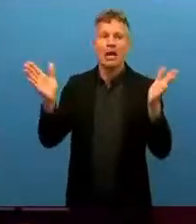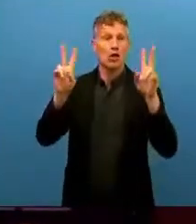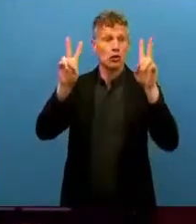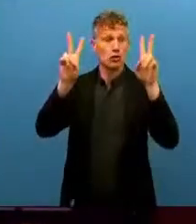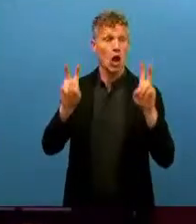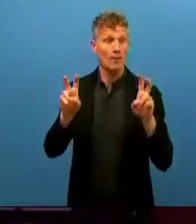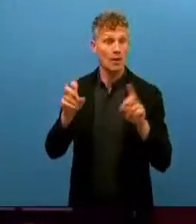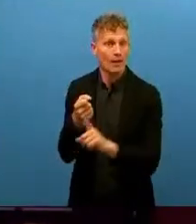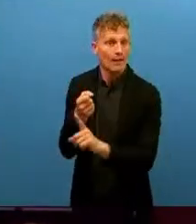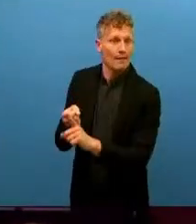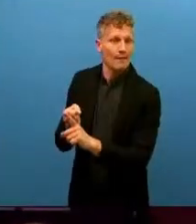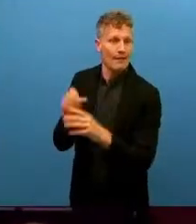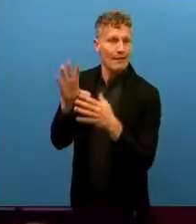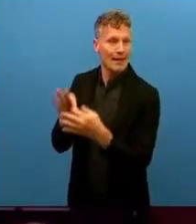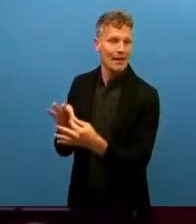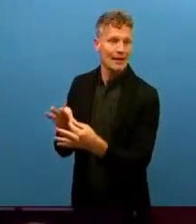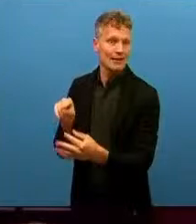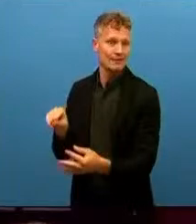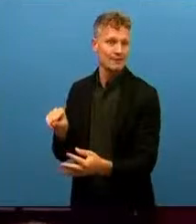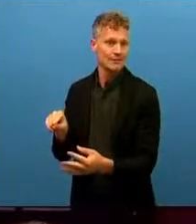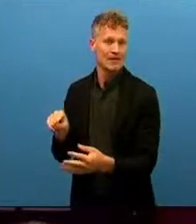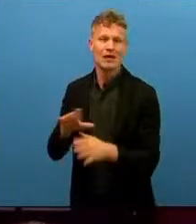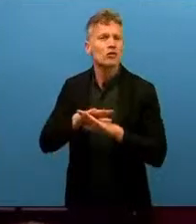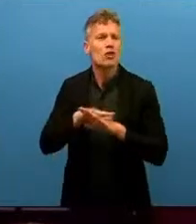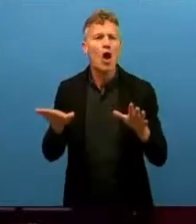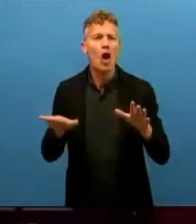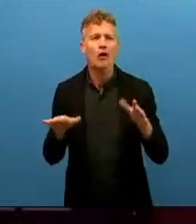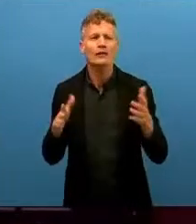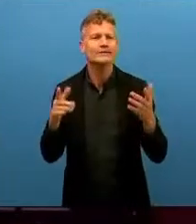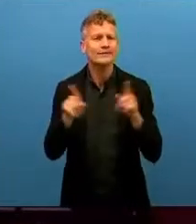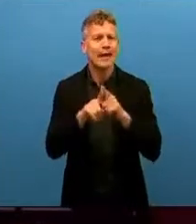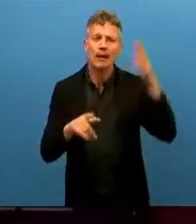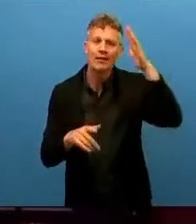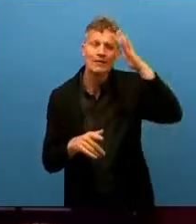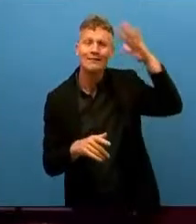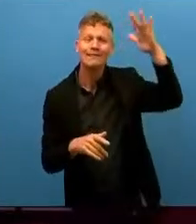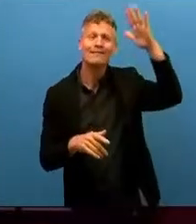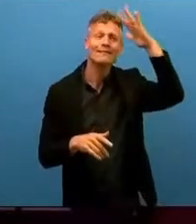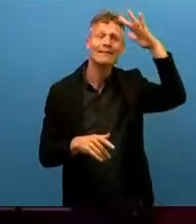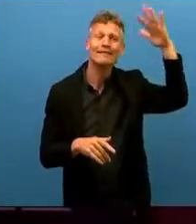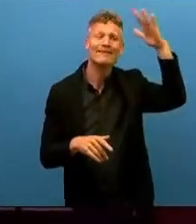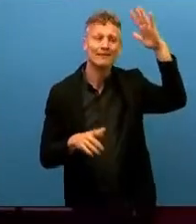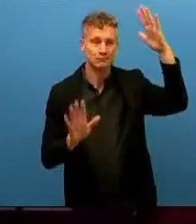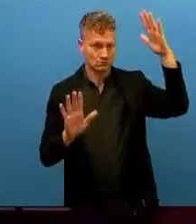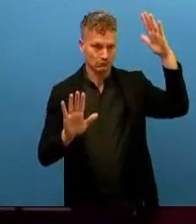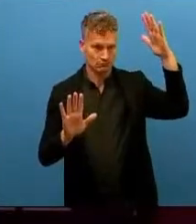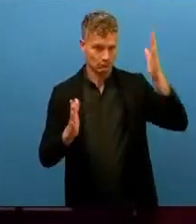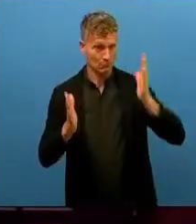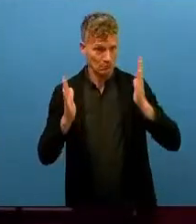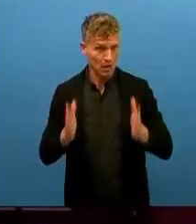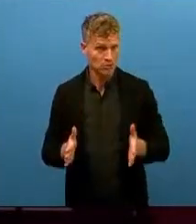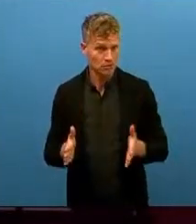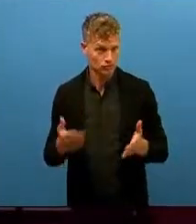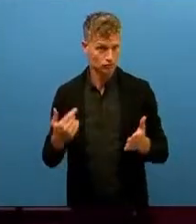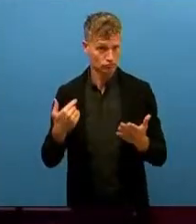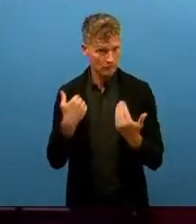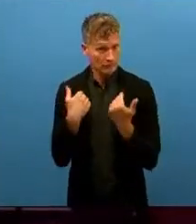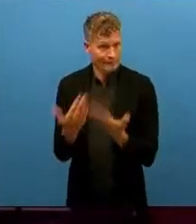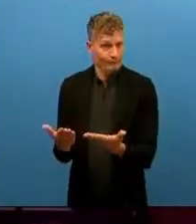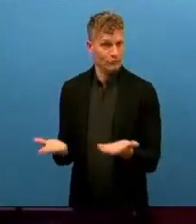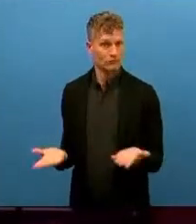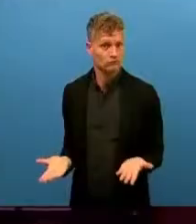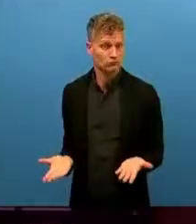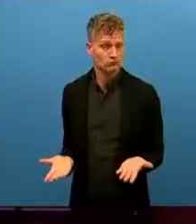is not just a principle. It is a commitment that we